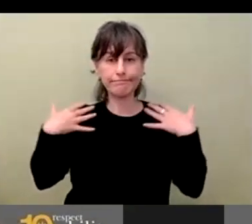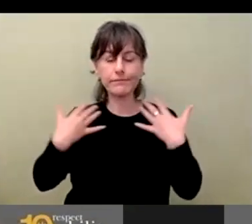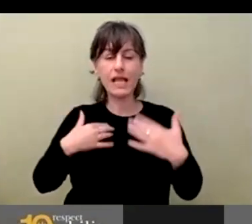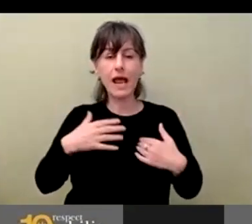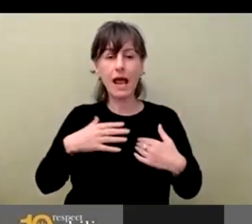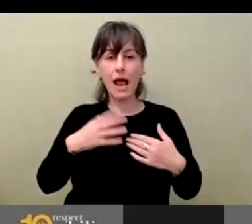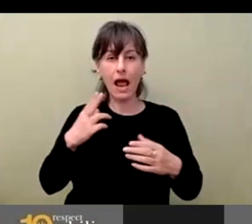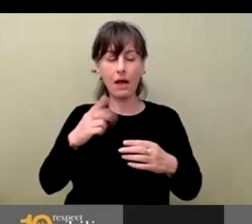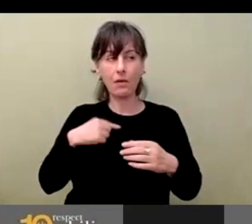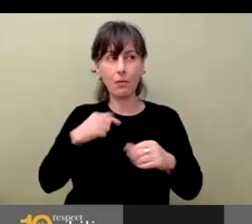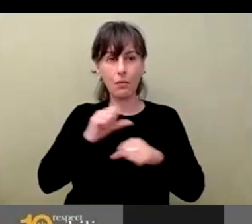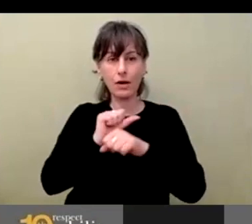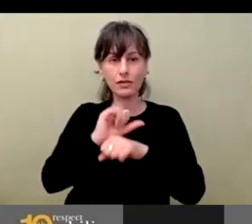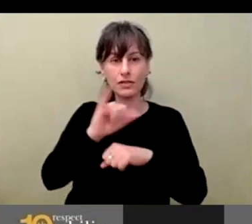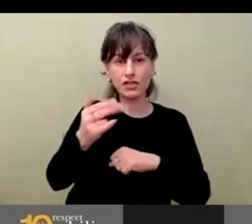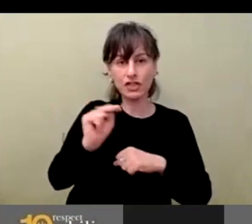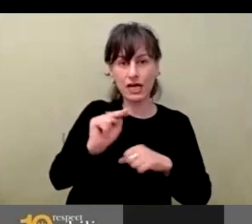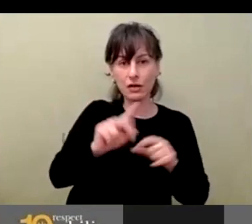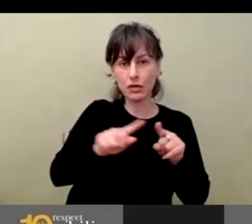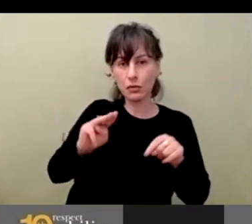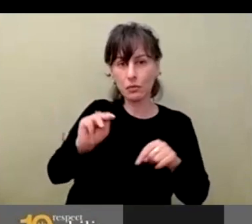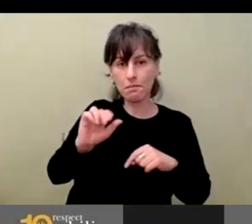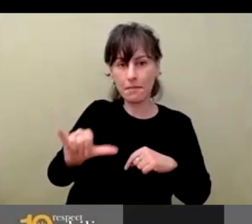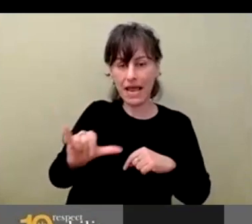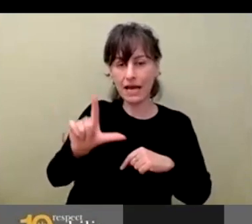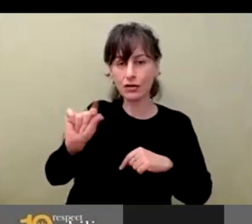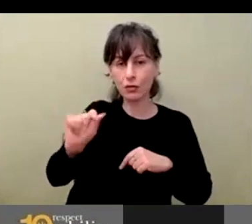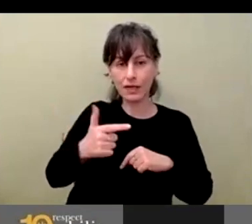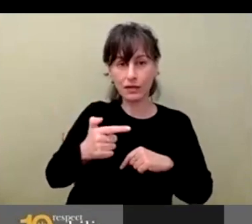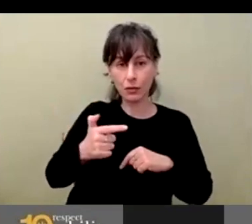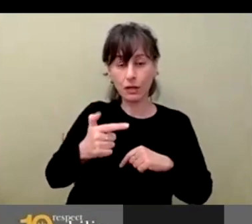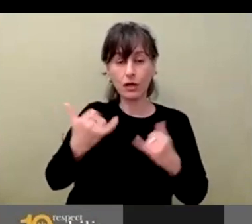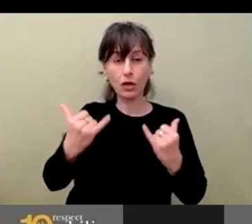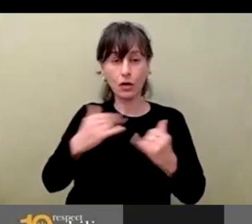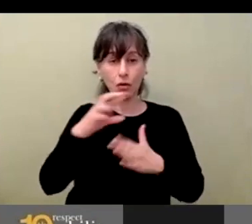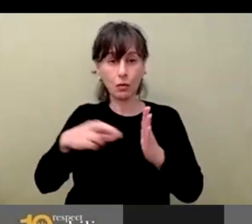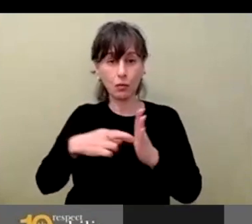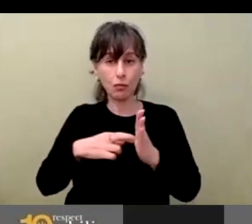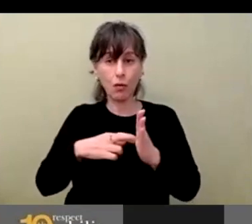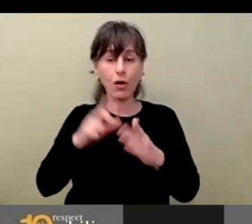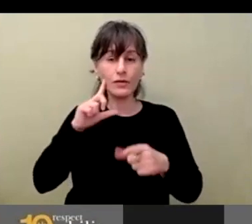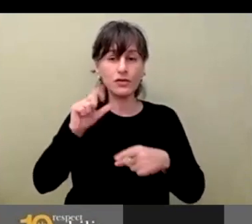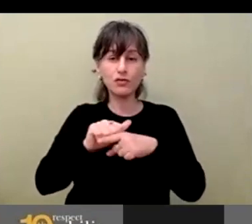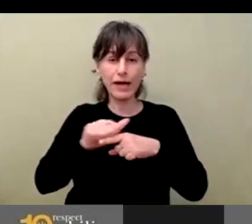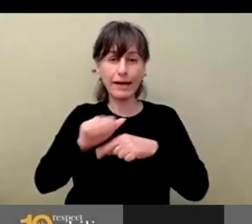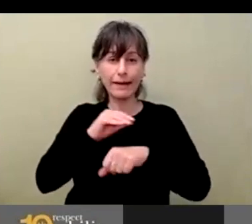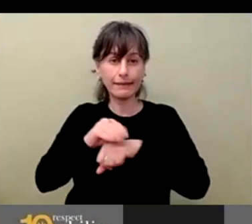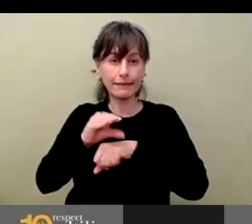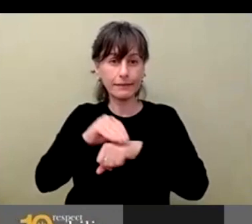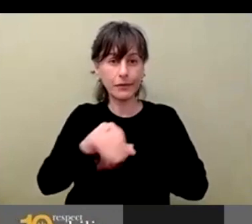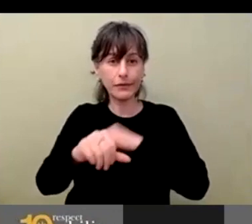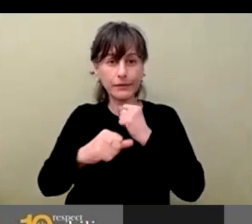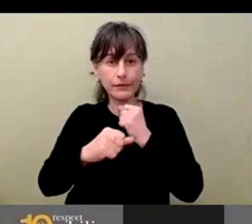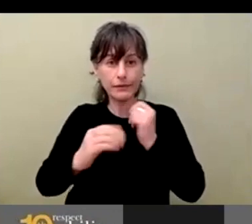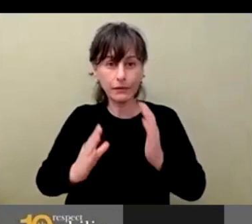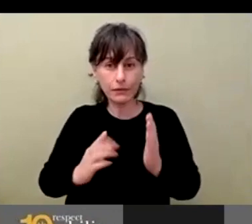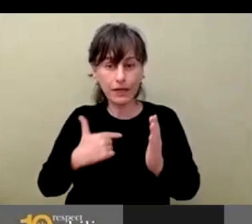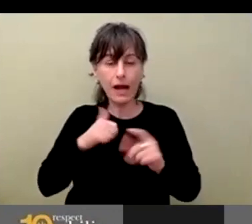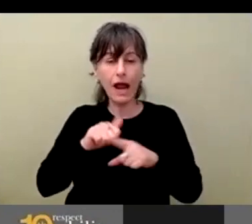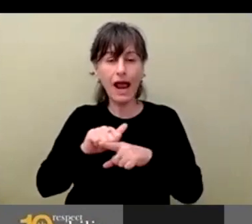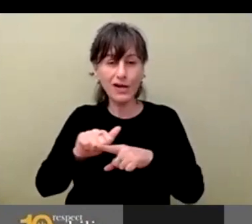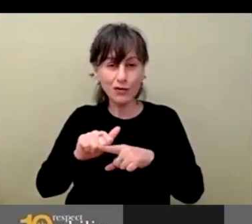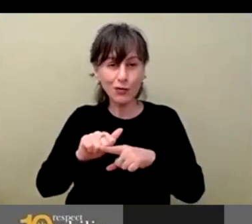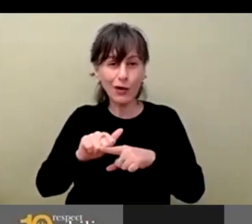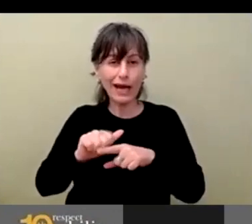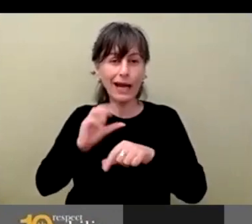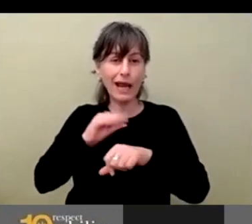January to May of 2021. Currently in my role as the Disability Training and Consulting Bureau Associate, I train and